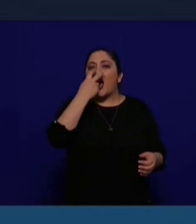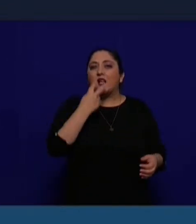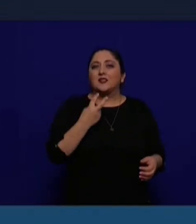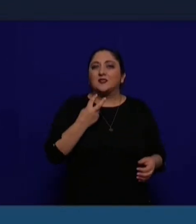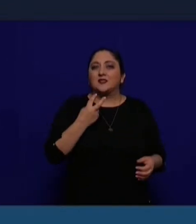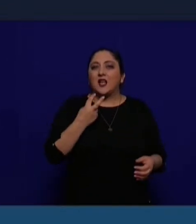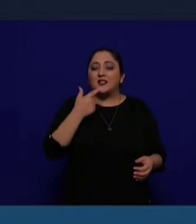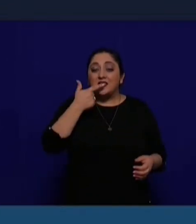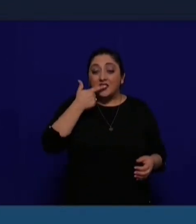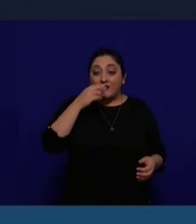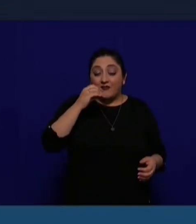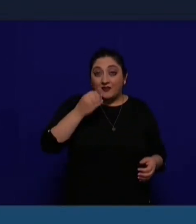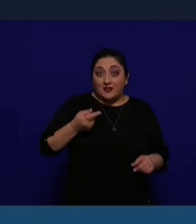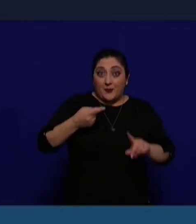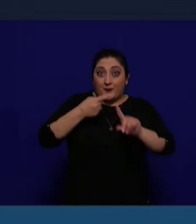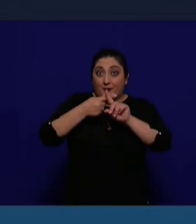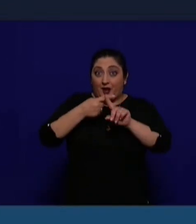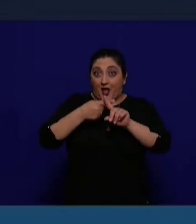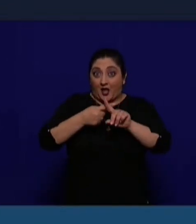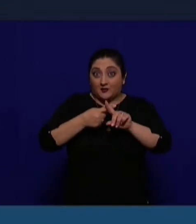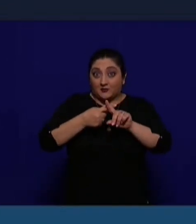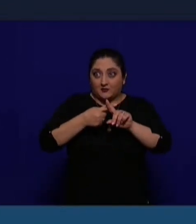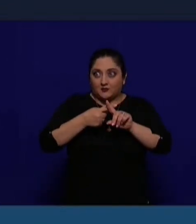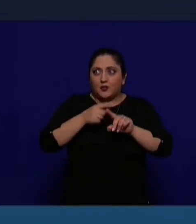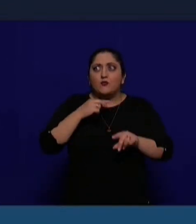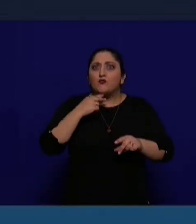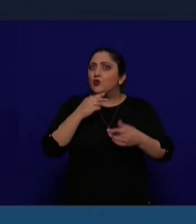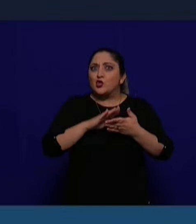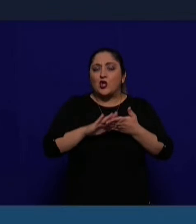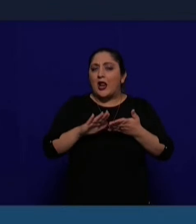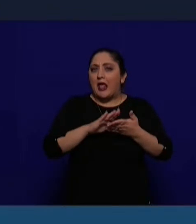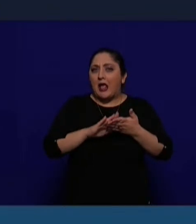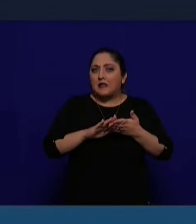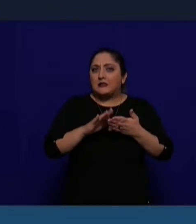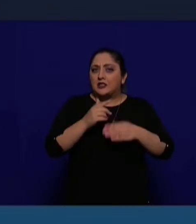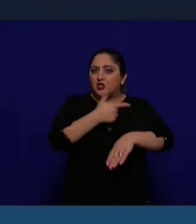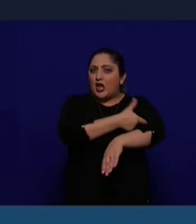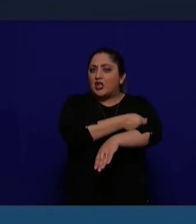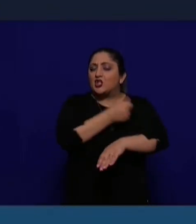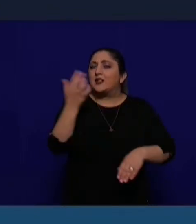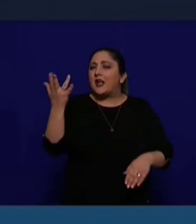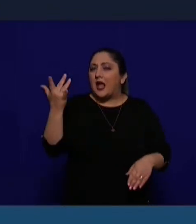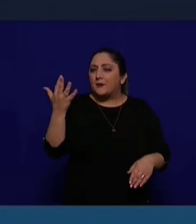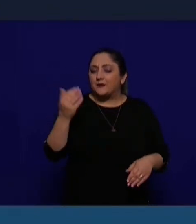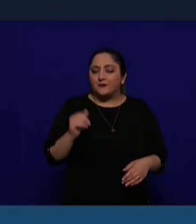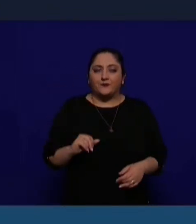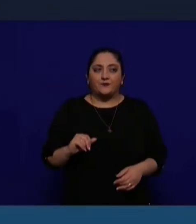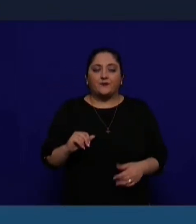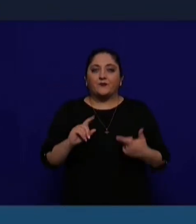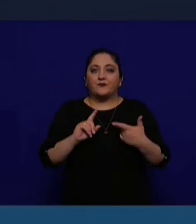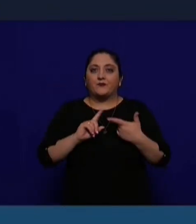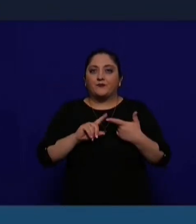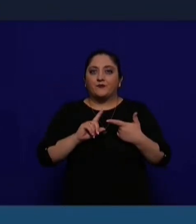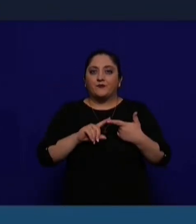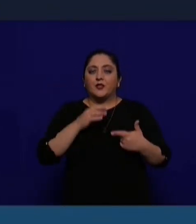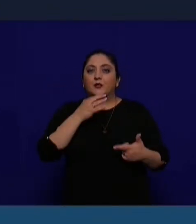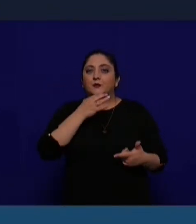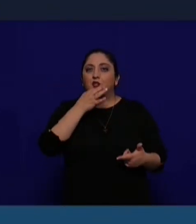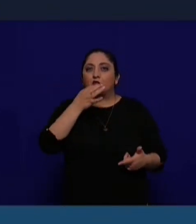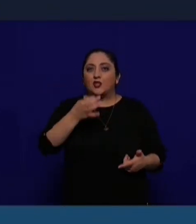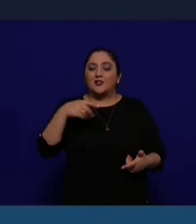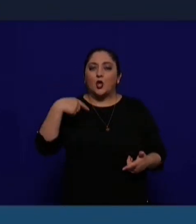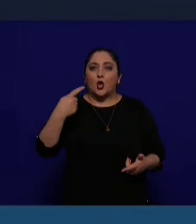minn 70 sena u li għadhom ma tlaqmux. It-tieni mistoqsija, jekk minn sejra